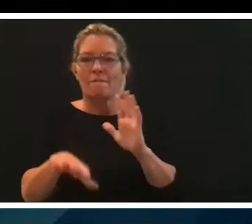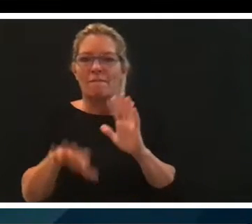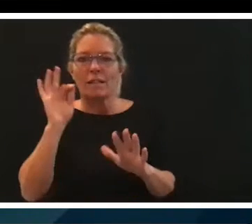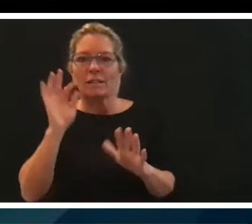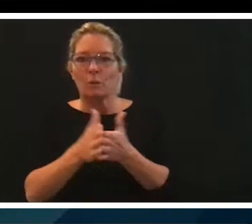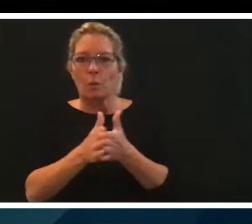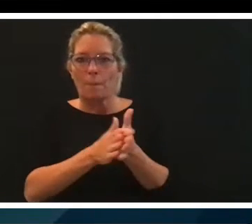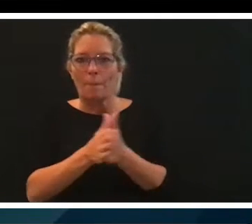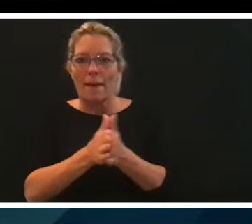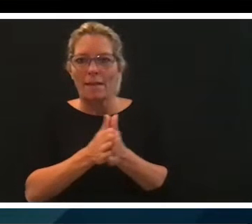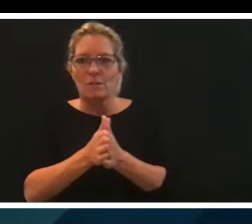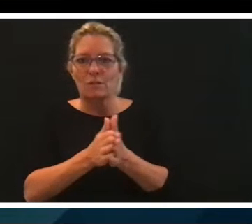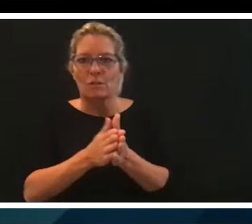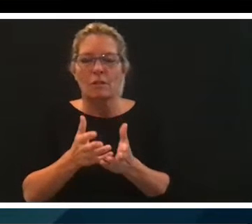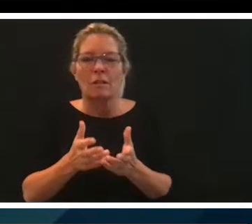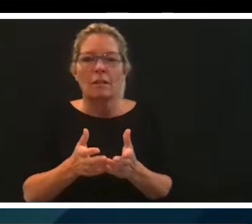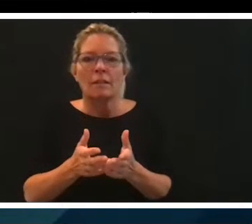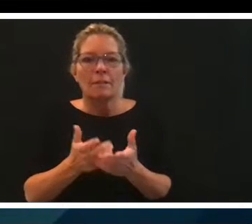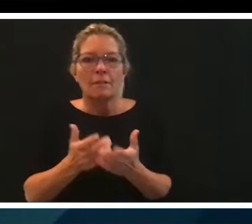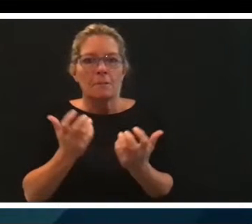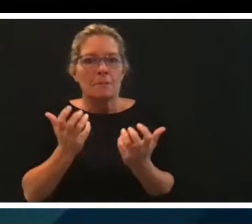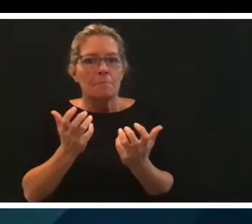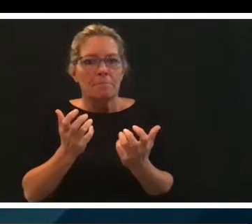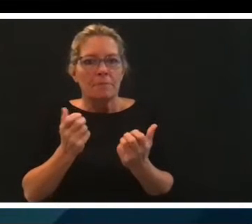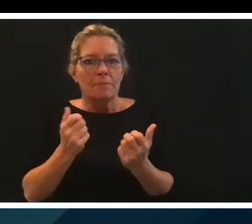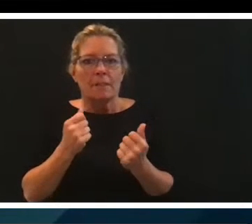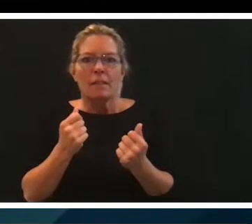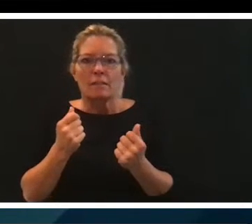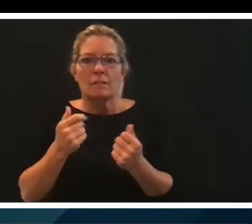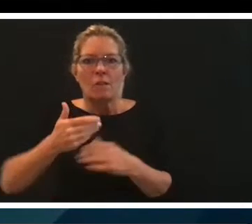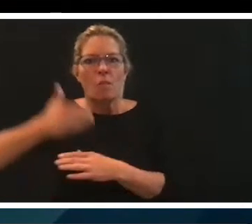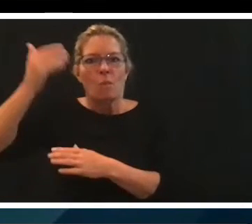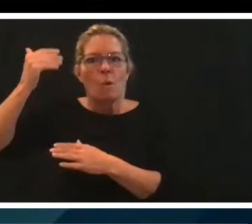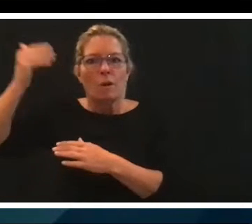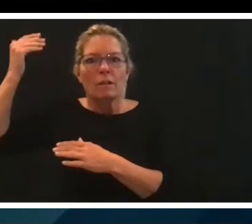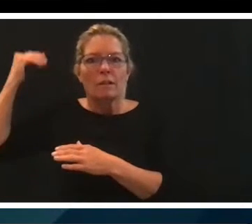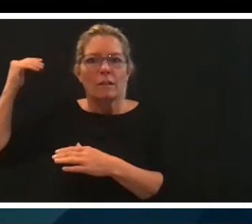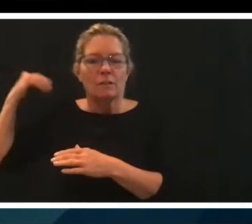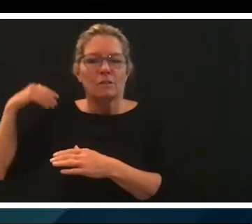quite the long lineage of blind musicians.